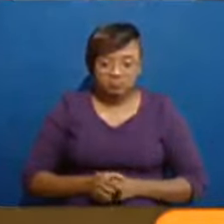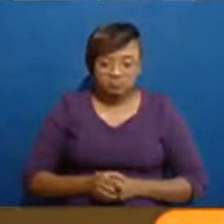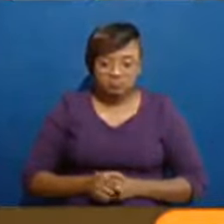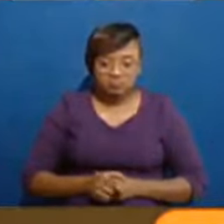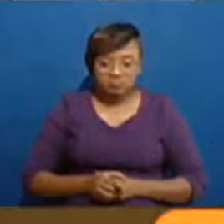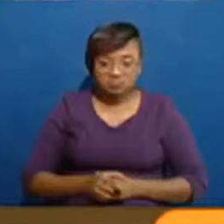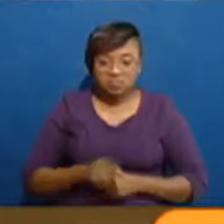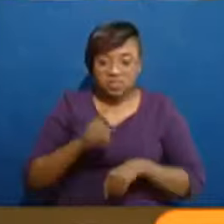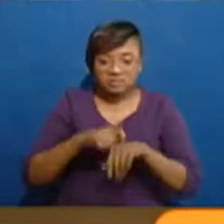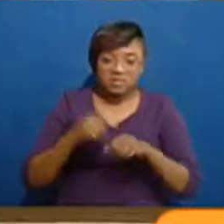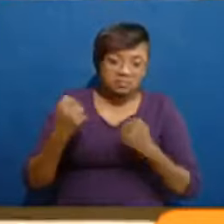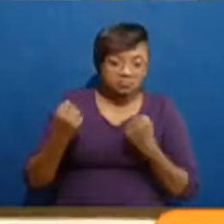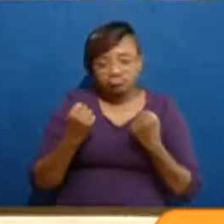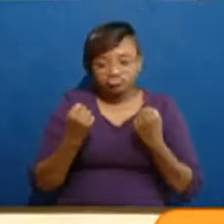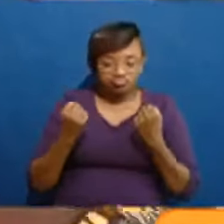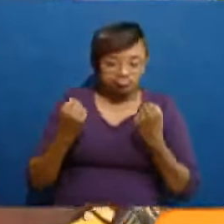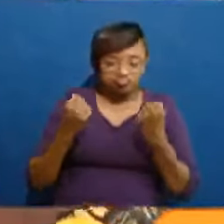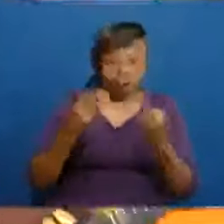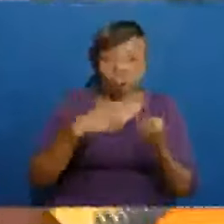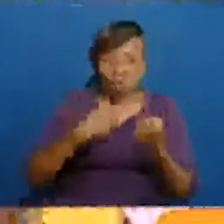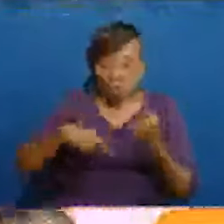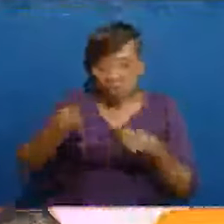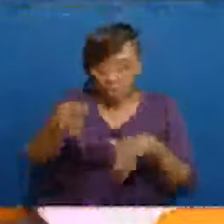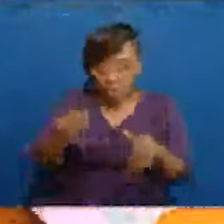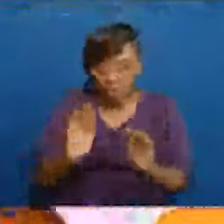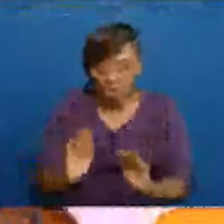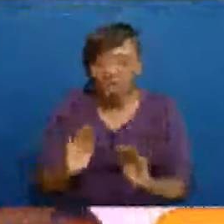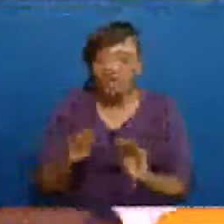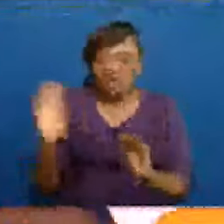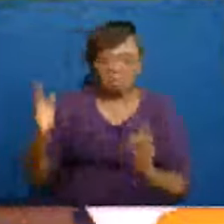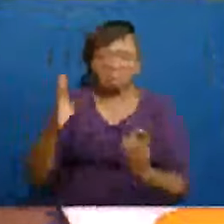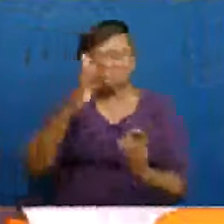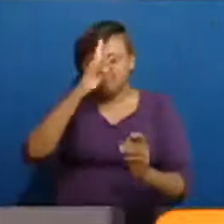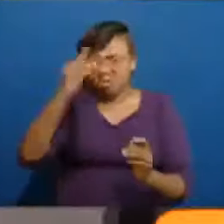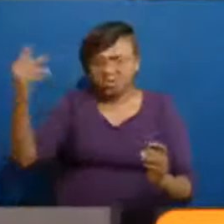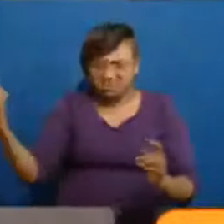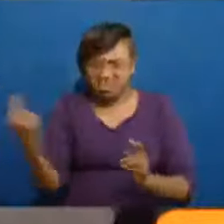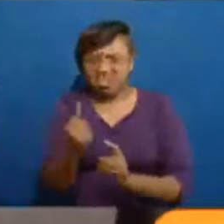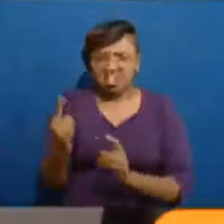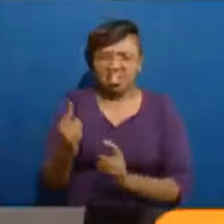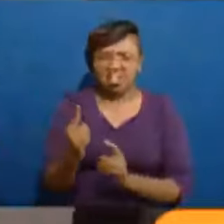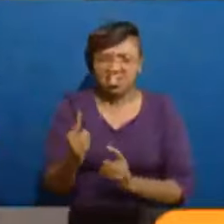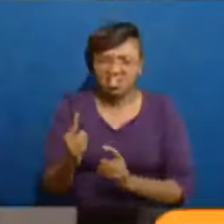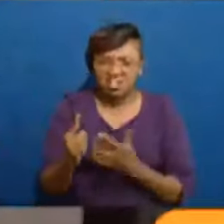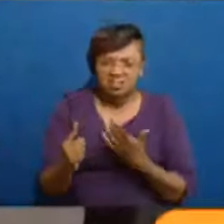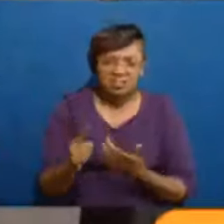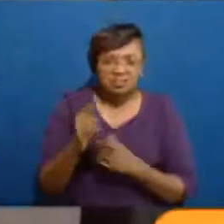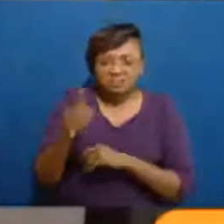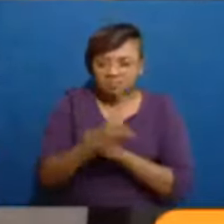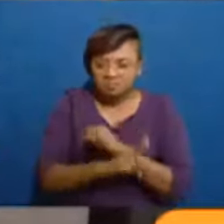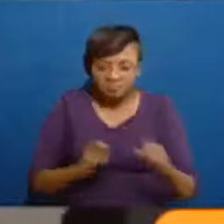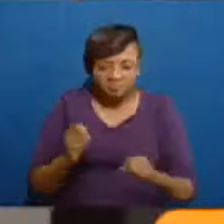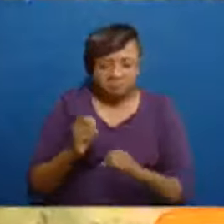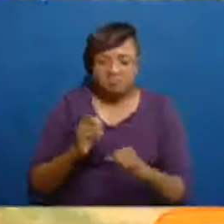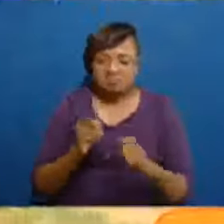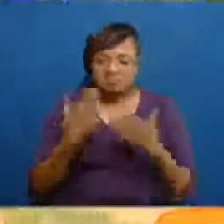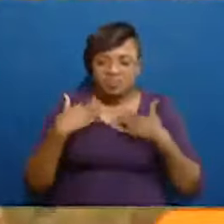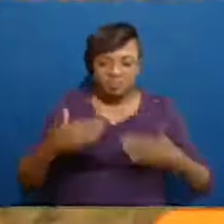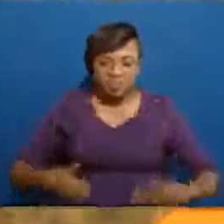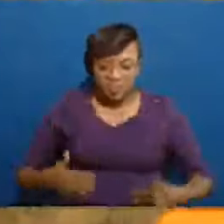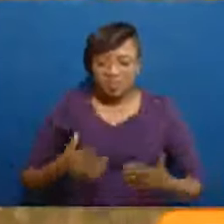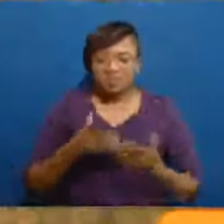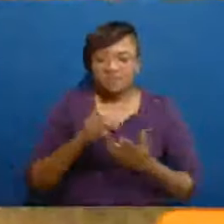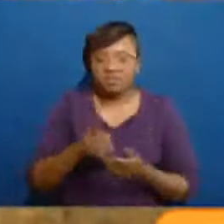was intercepted in Mbita town. The casket bearing the body of the boy confiscated and taken away by the police, who